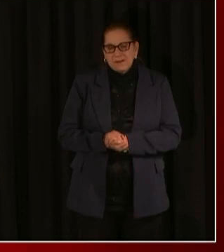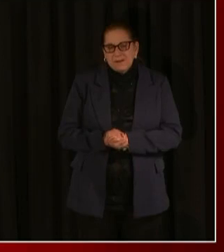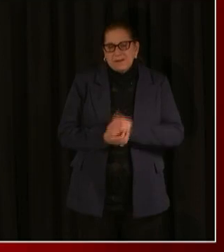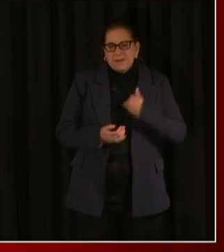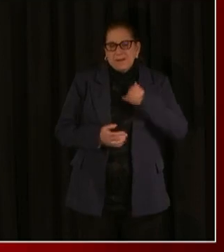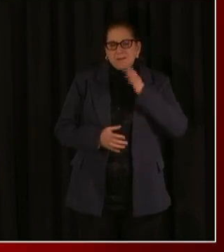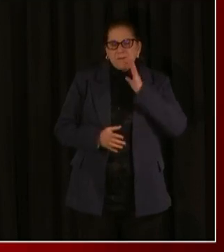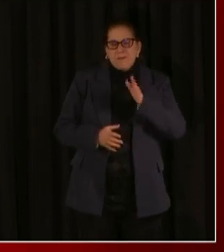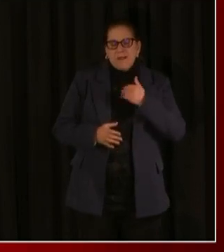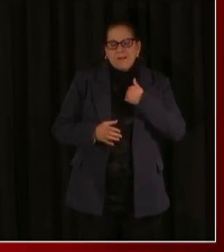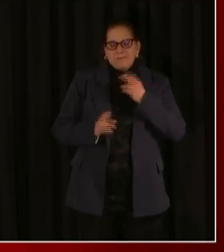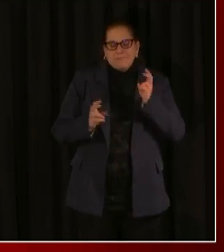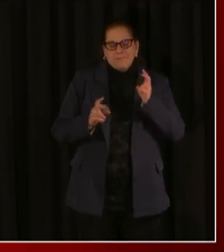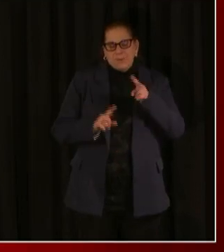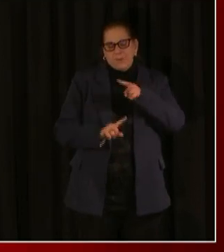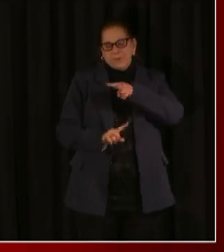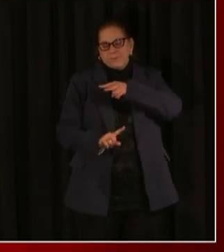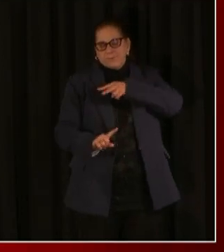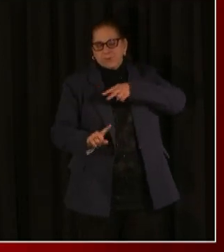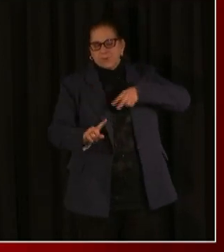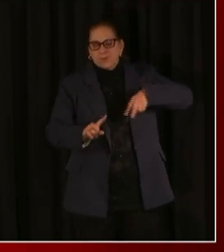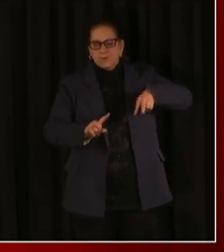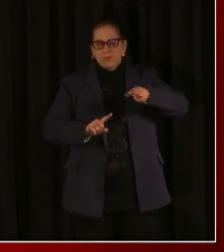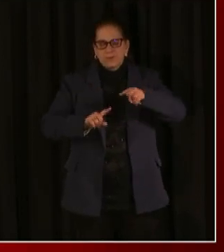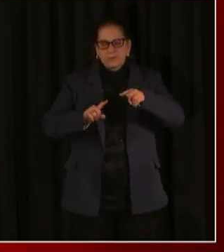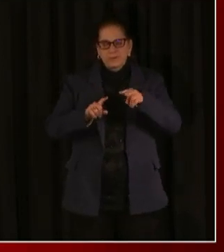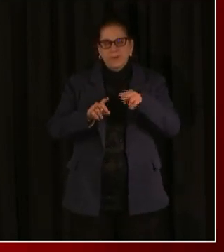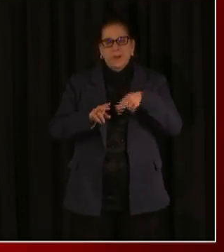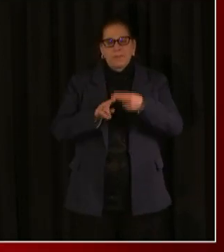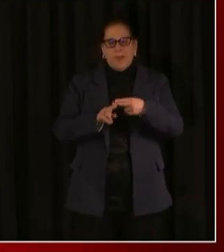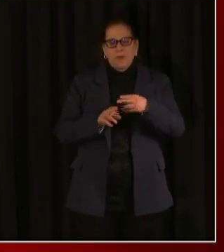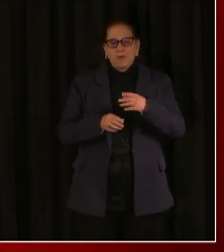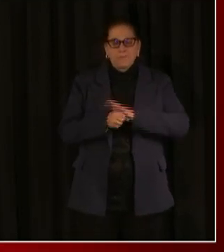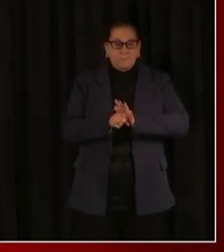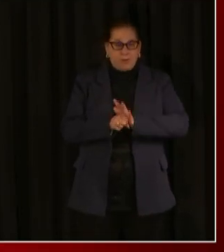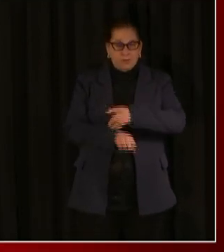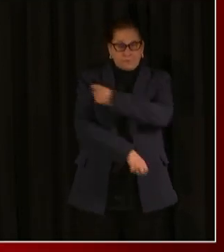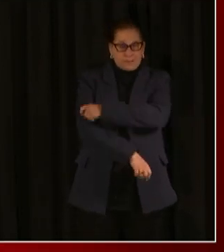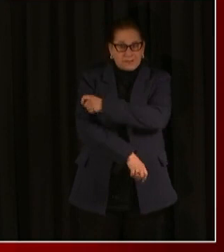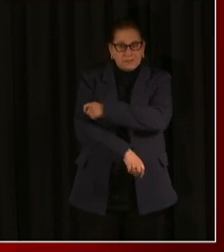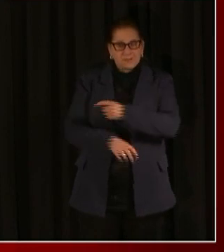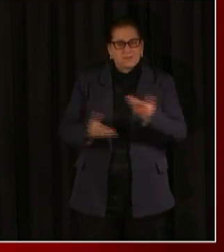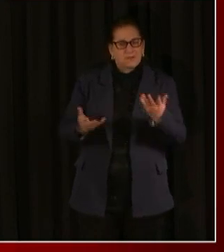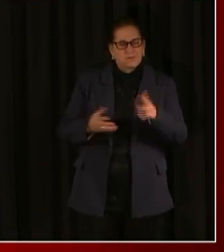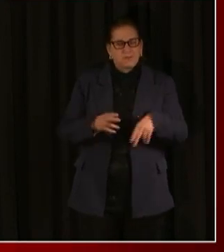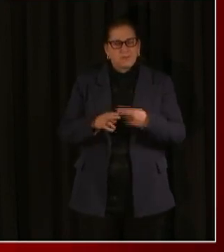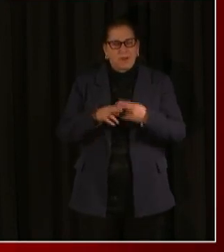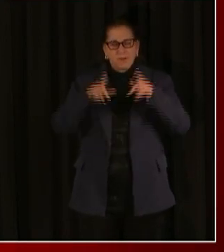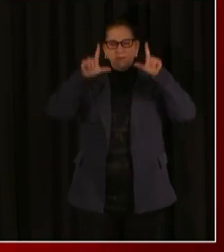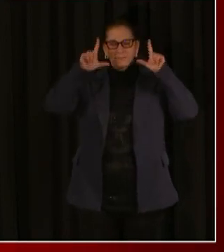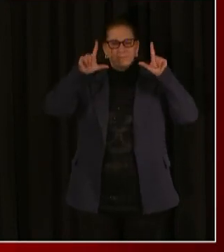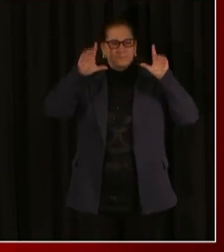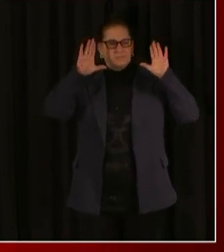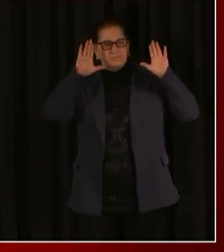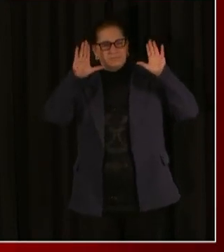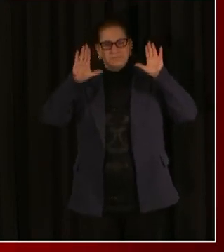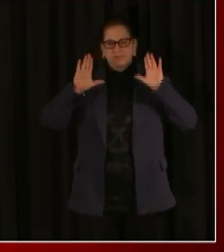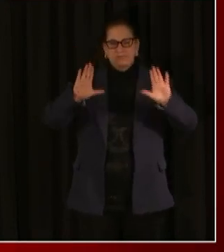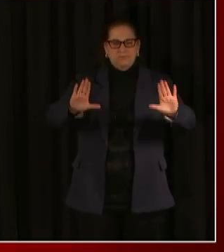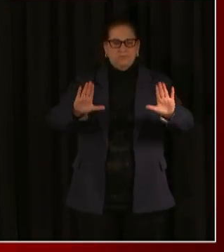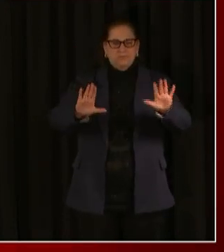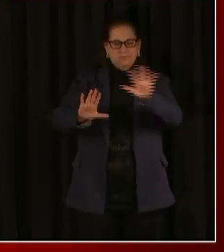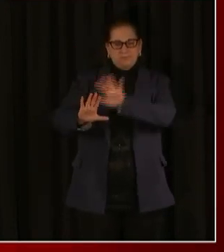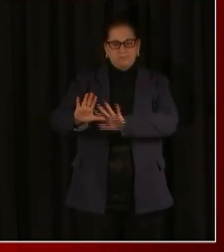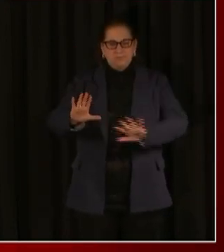the vaccine, and answering some asked questions that we encounter, and of course how the district